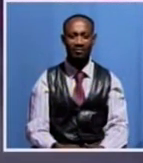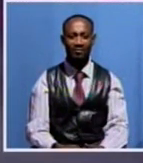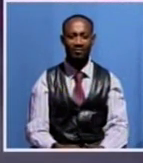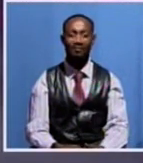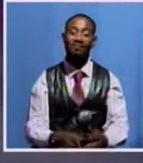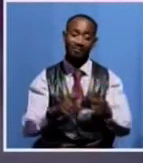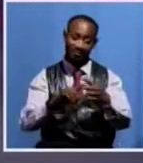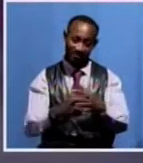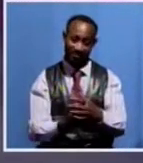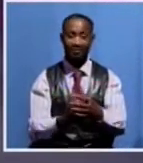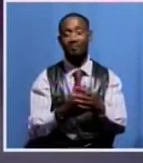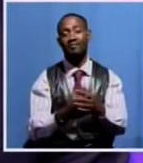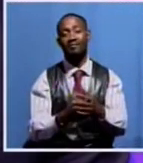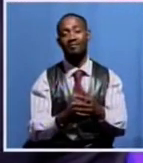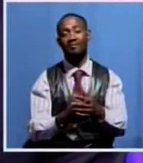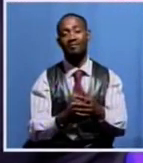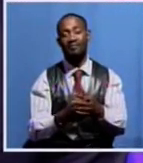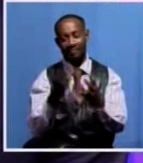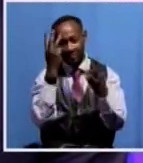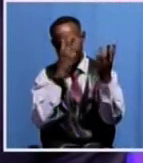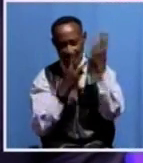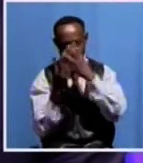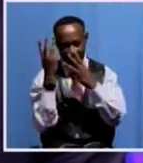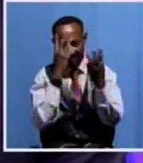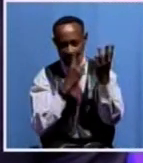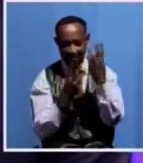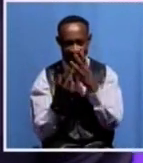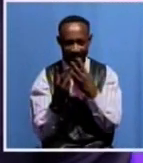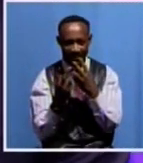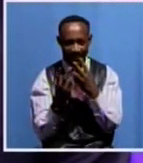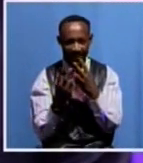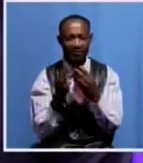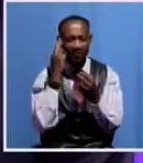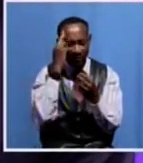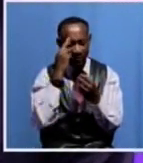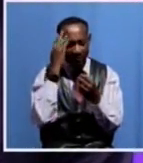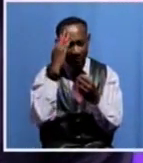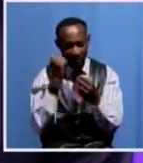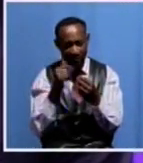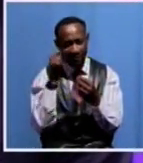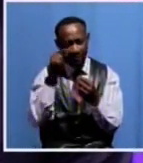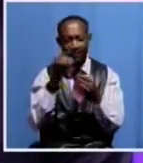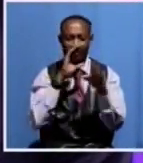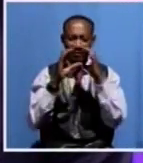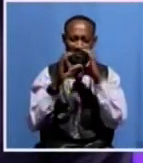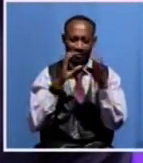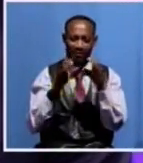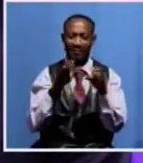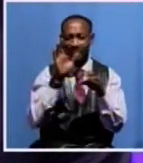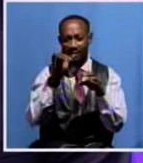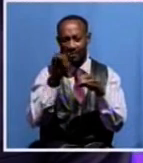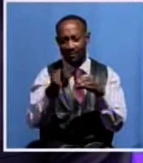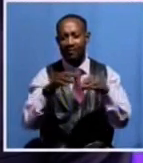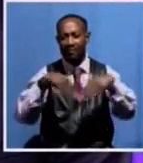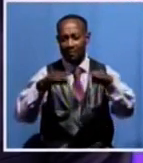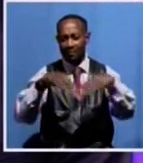beginning. The concern over, the reason why the conversation around sales tax began